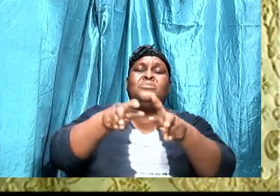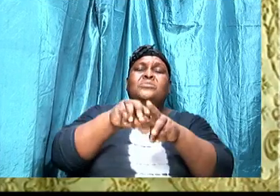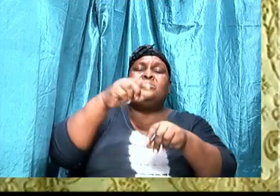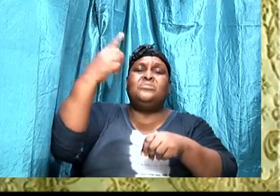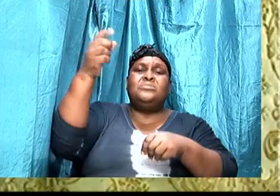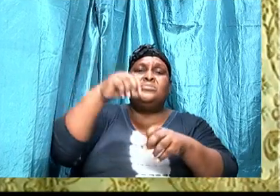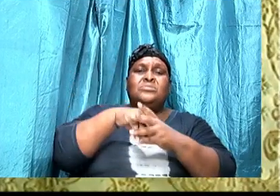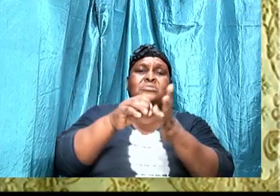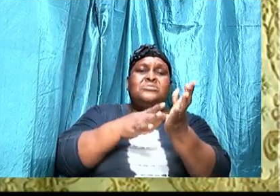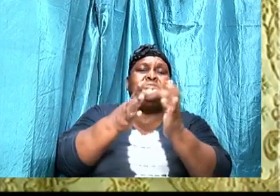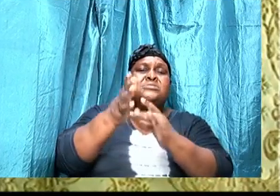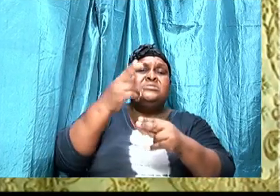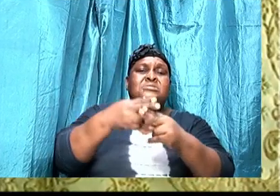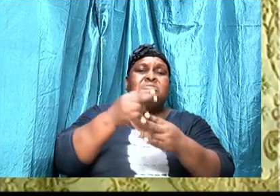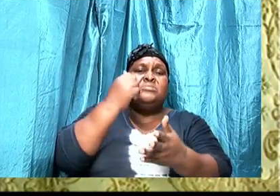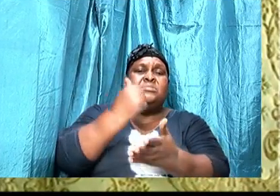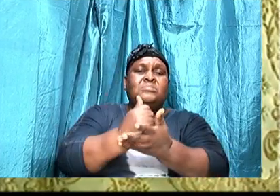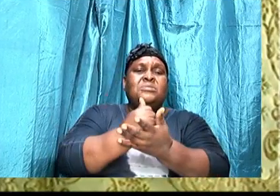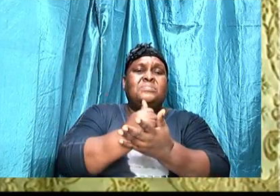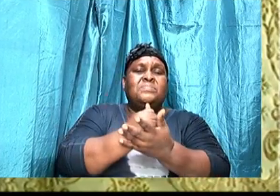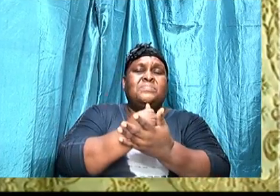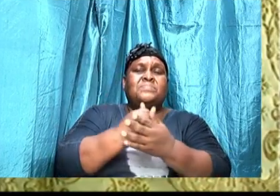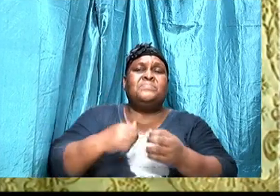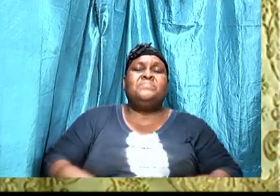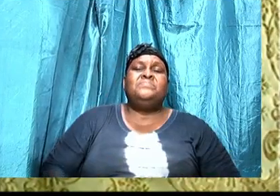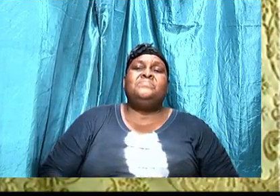In Jesus' name, amen.